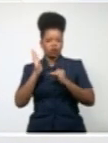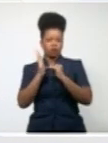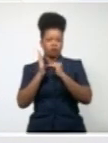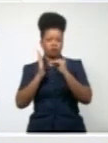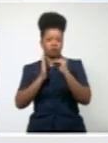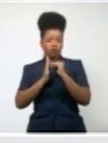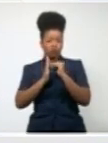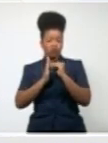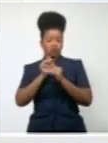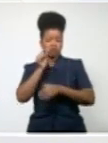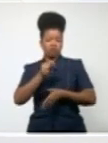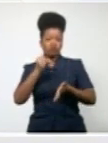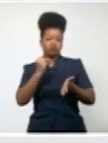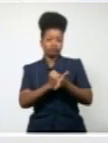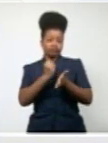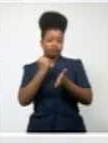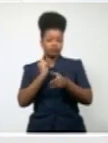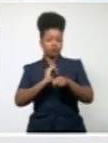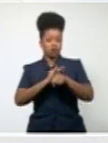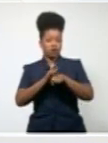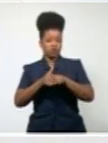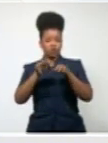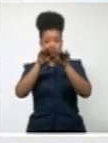That is